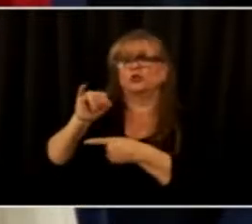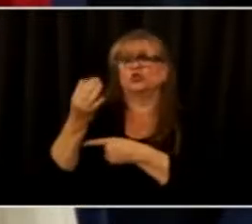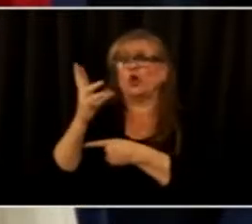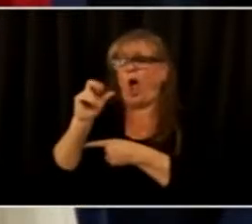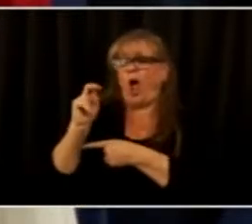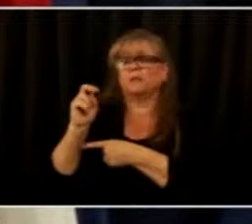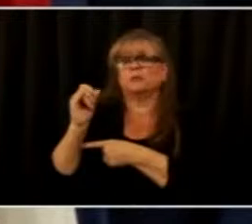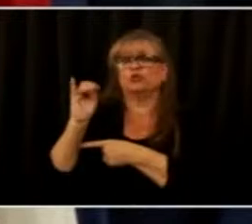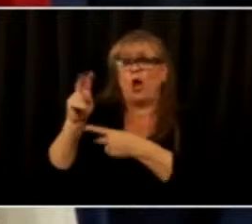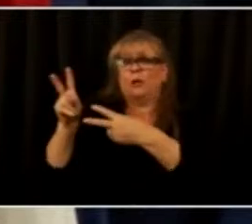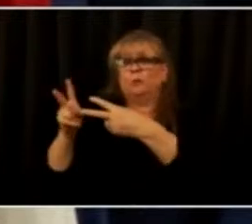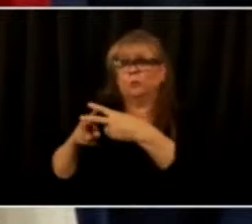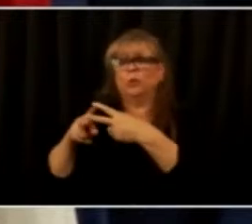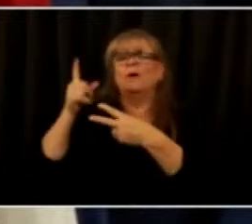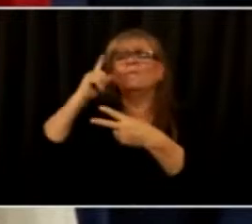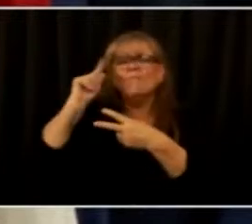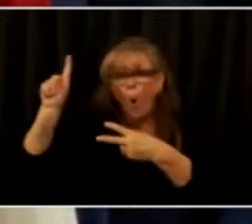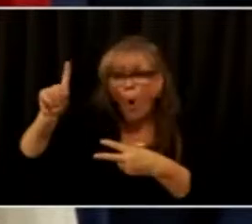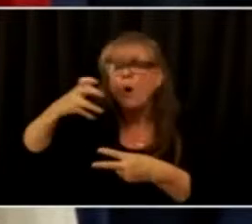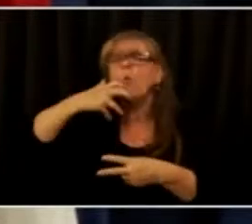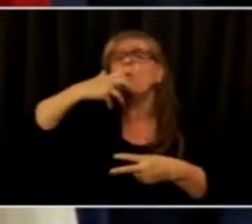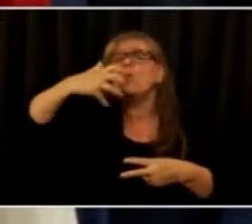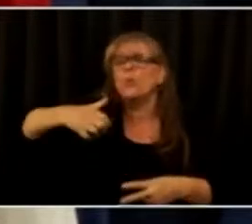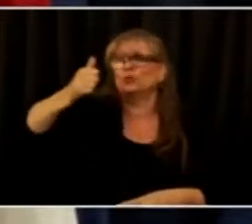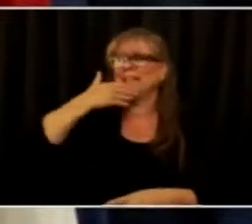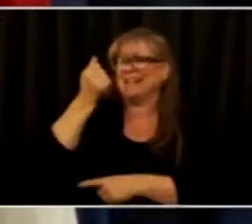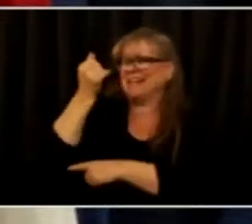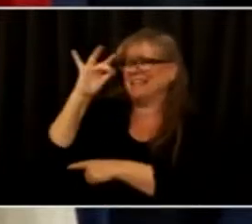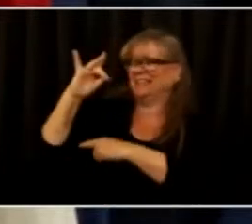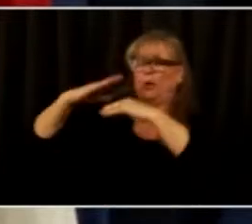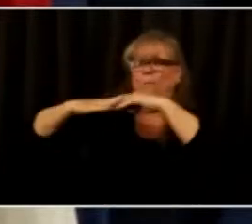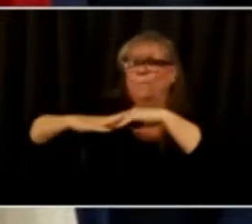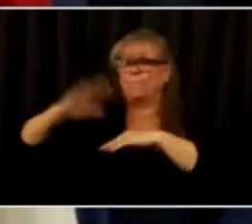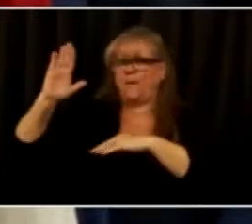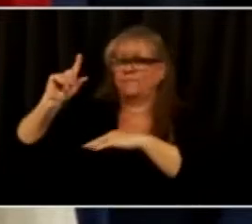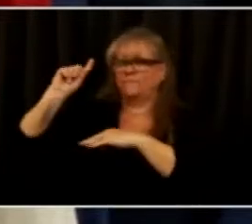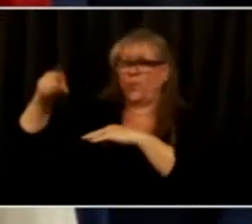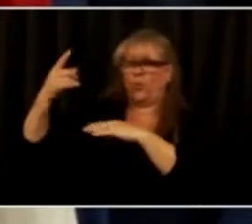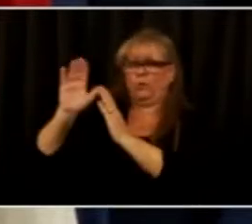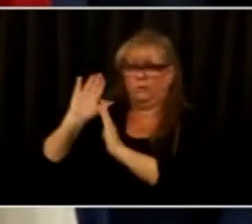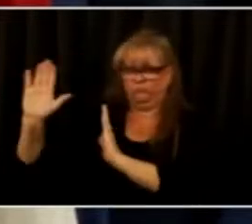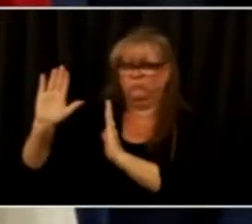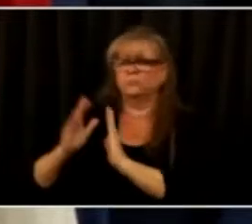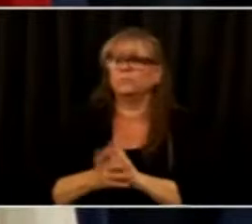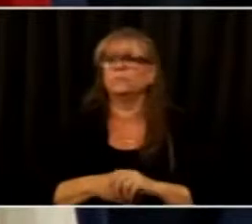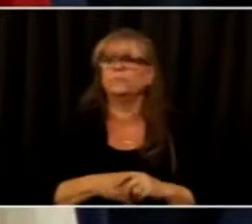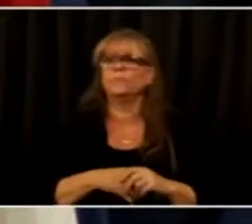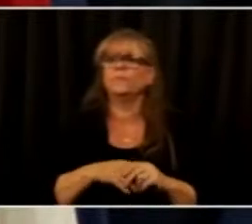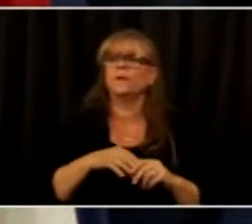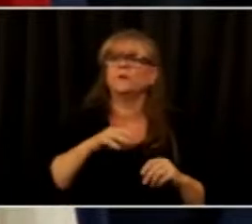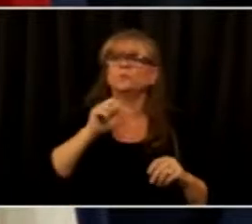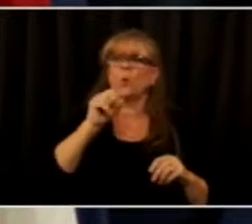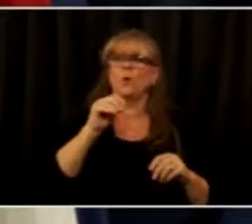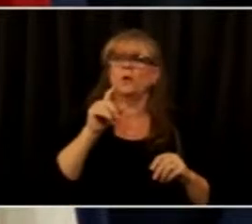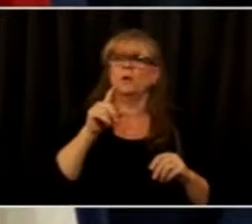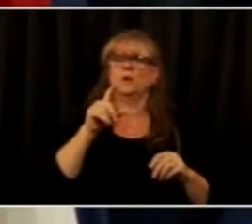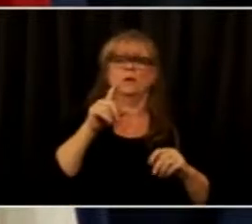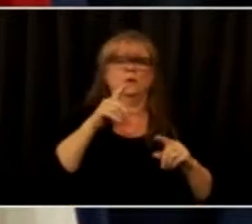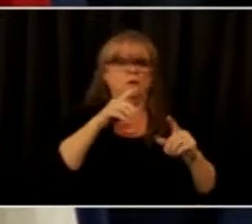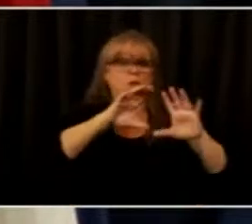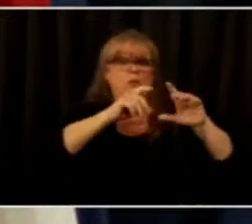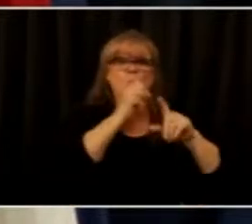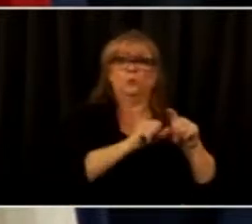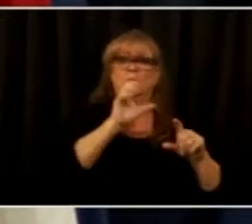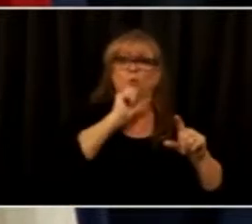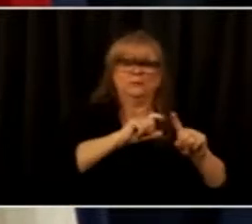up. We also, just to sort of talk about the level of difference of vaccination between different age groups, and where